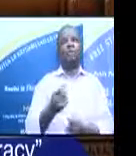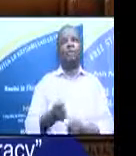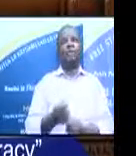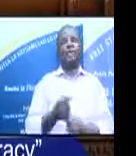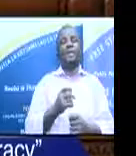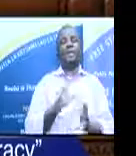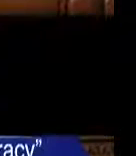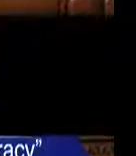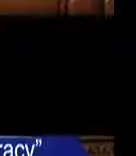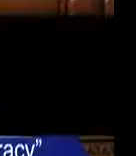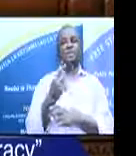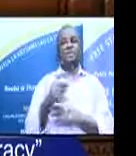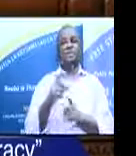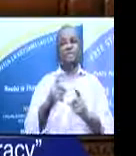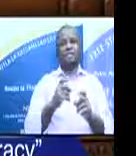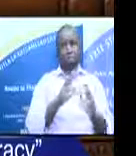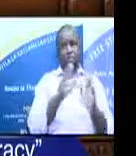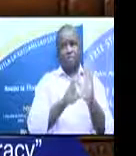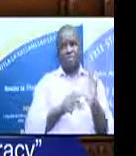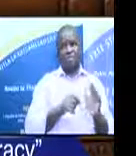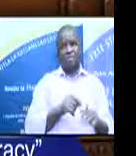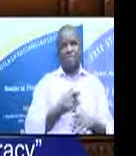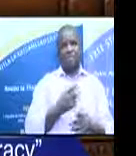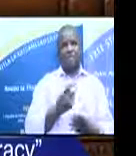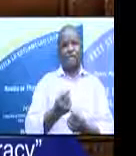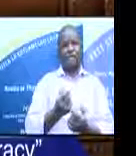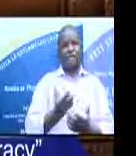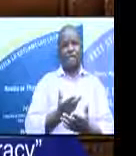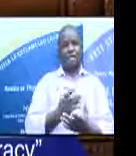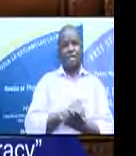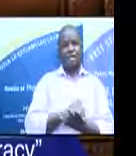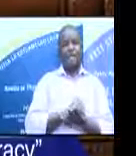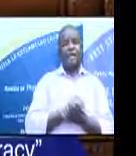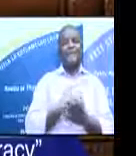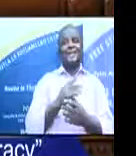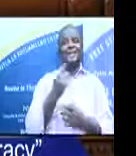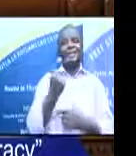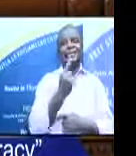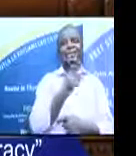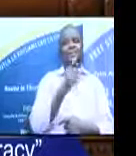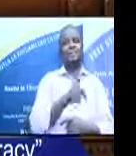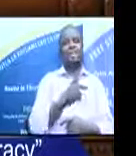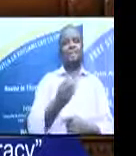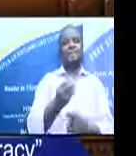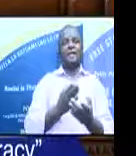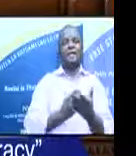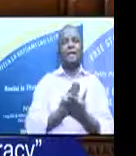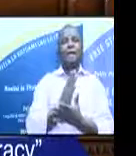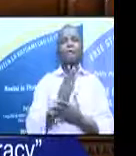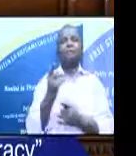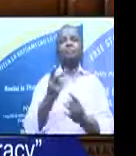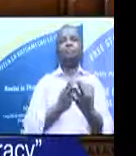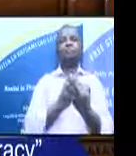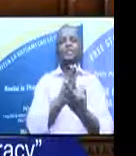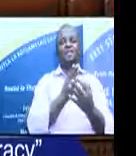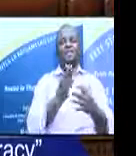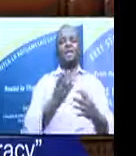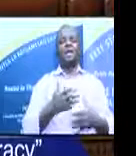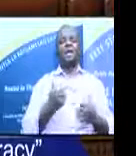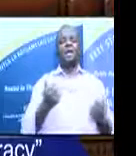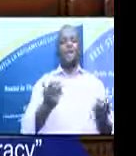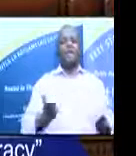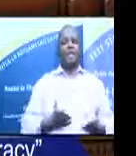Section 27 of the Constitution provides that everyone has the right to access healthcare